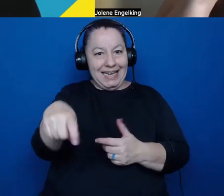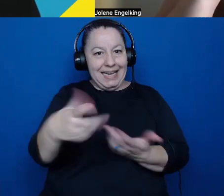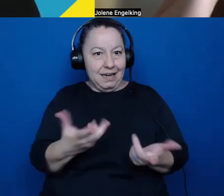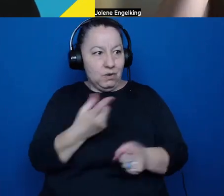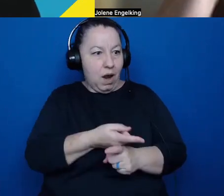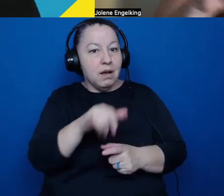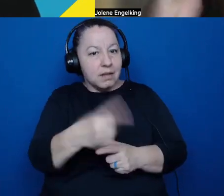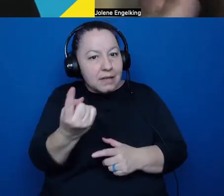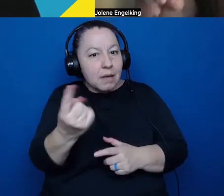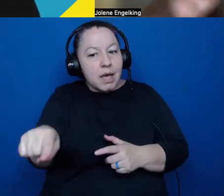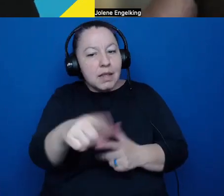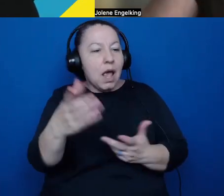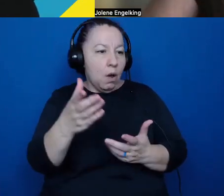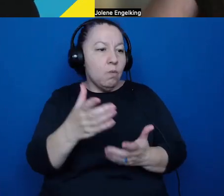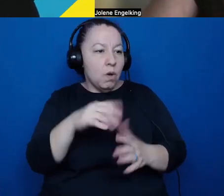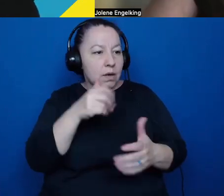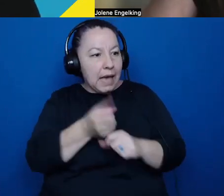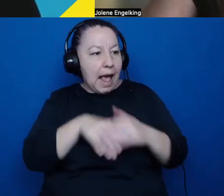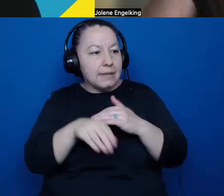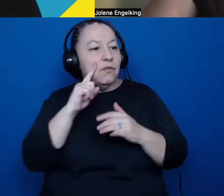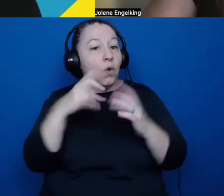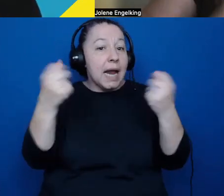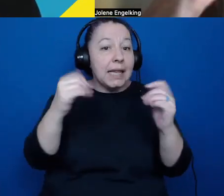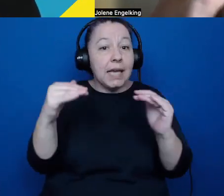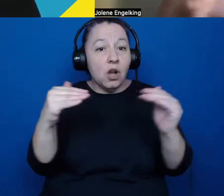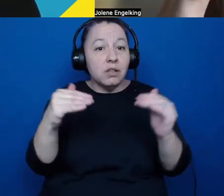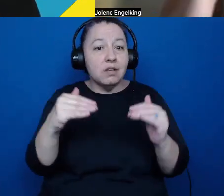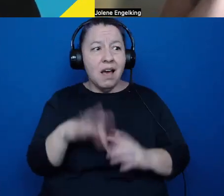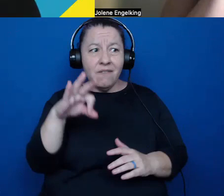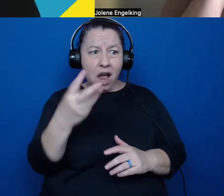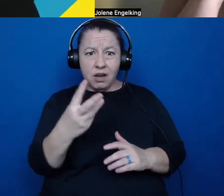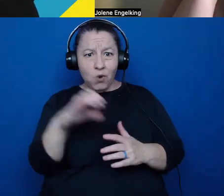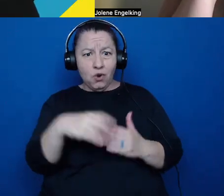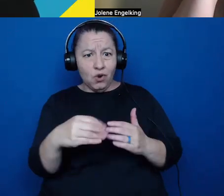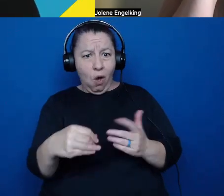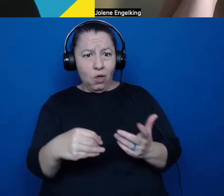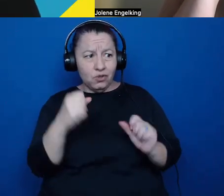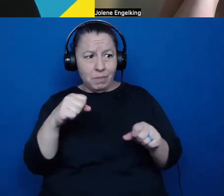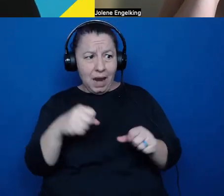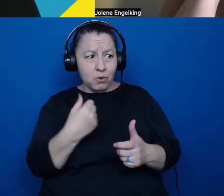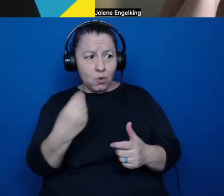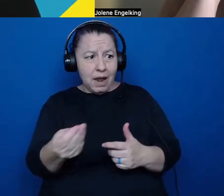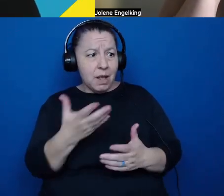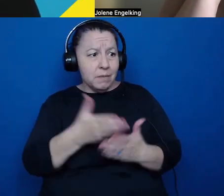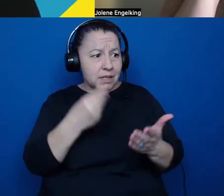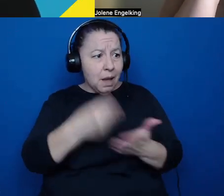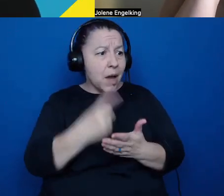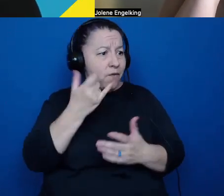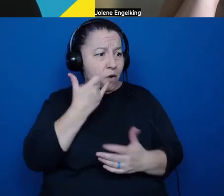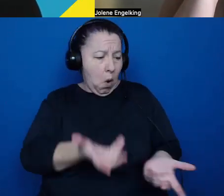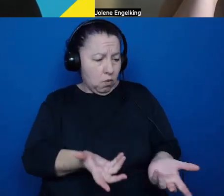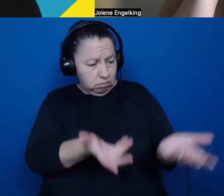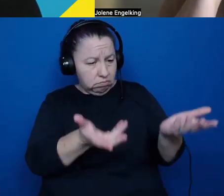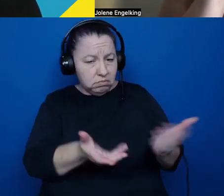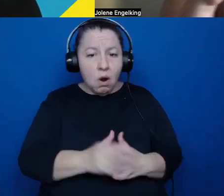them get access to healing and justice, find a few $100s and be able to get them some money for a phone, right?